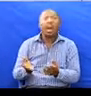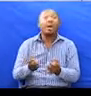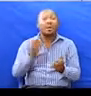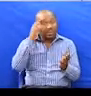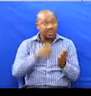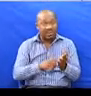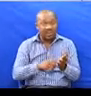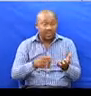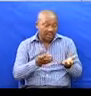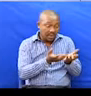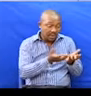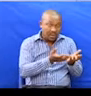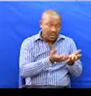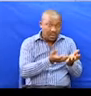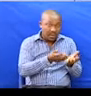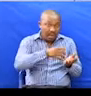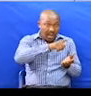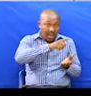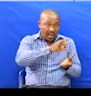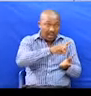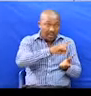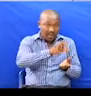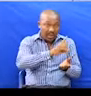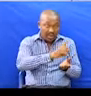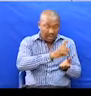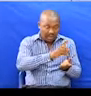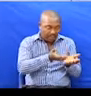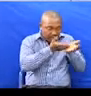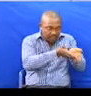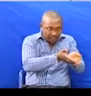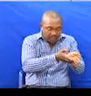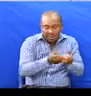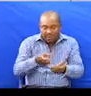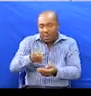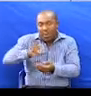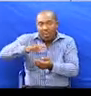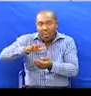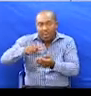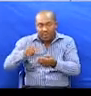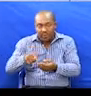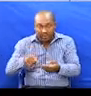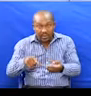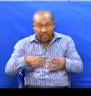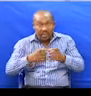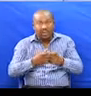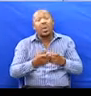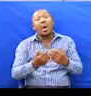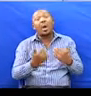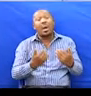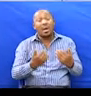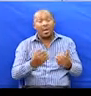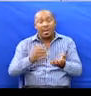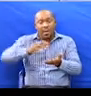and you take lipid, you mix it together in the same container, lipid is going to appear at the top, while